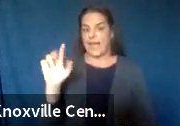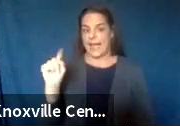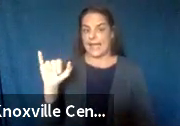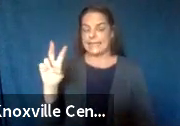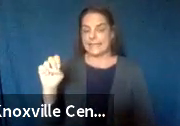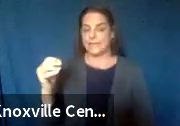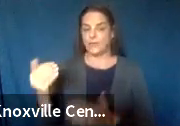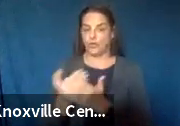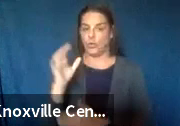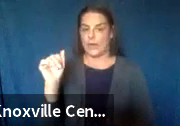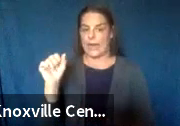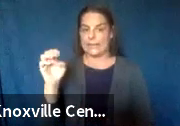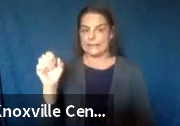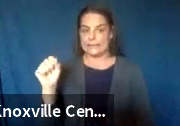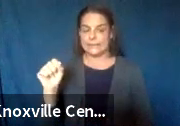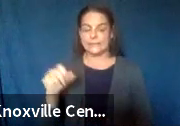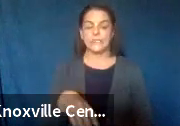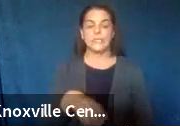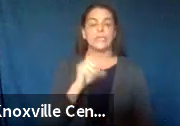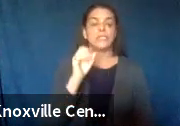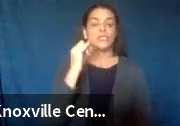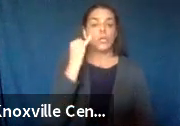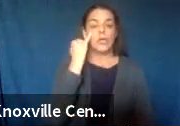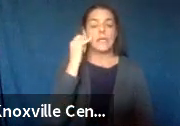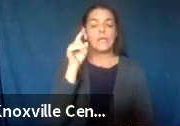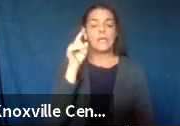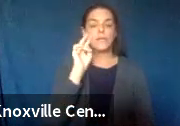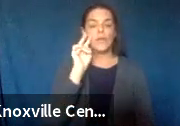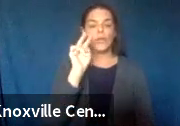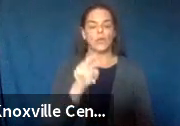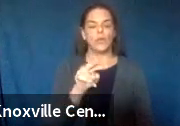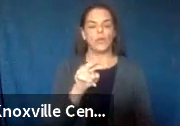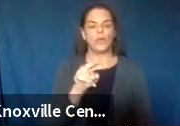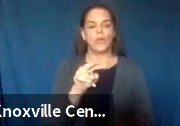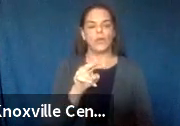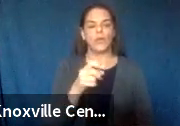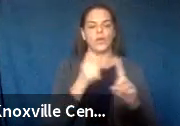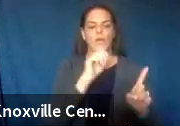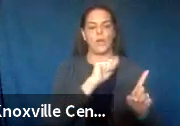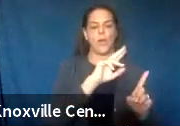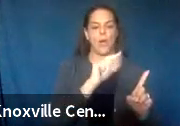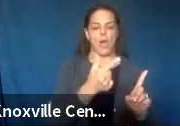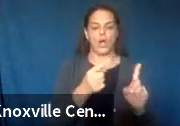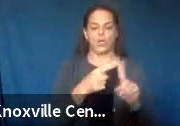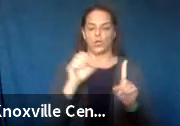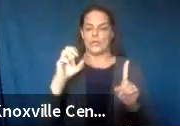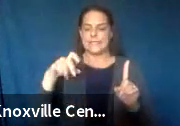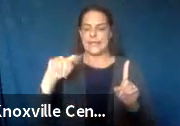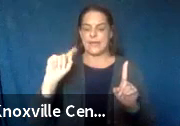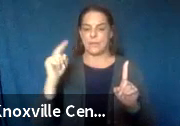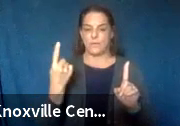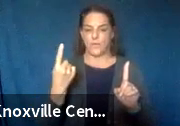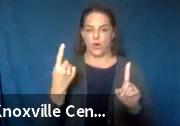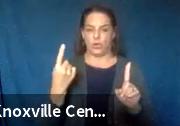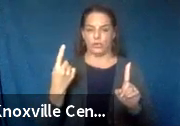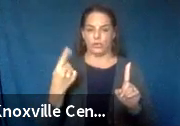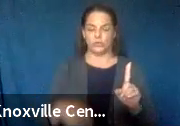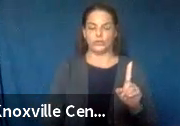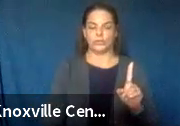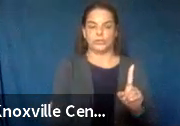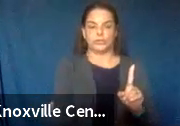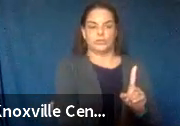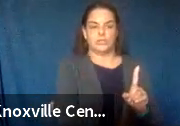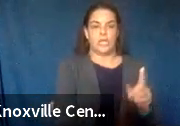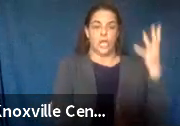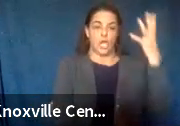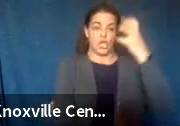new cases. And so if you look from August to September 1st, the dark blue